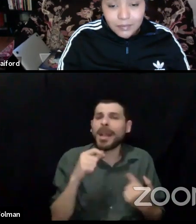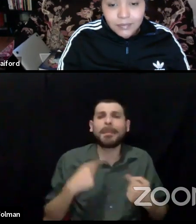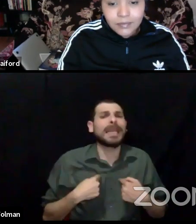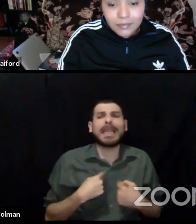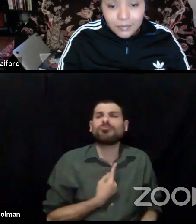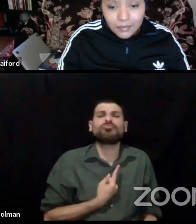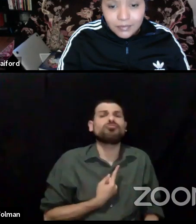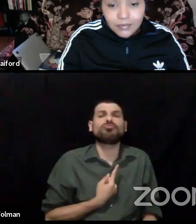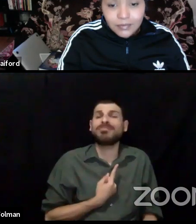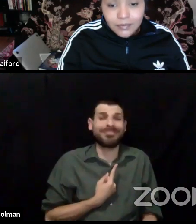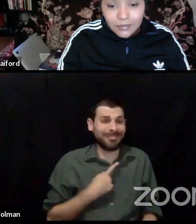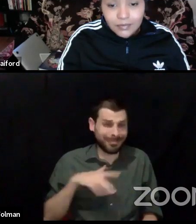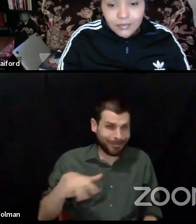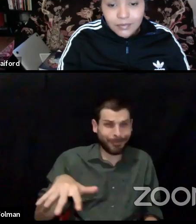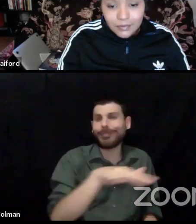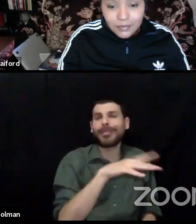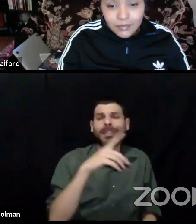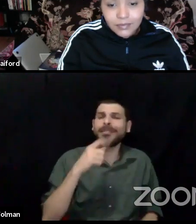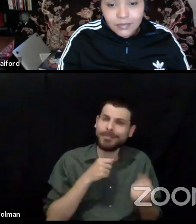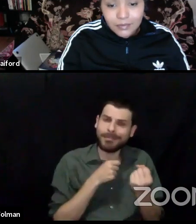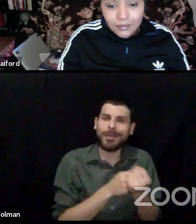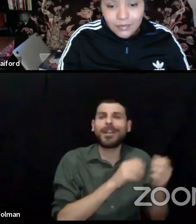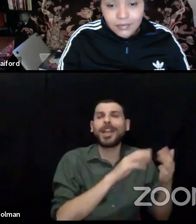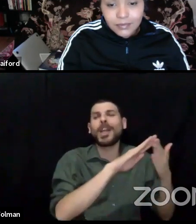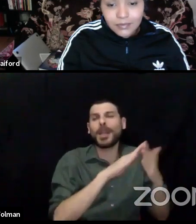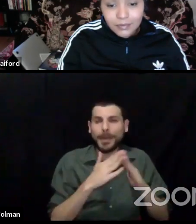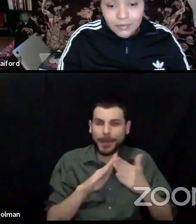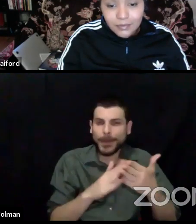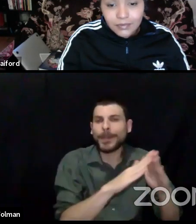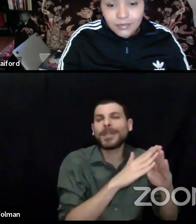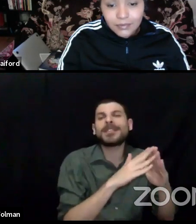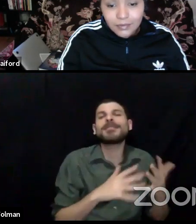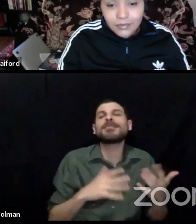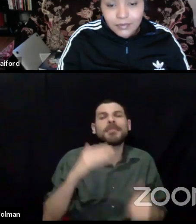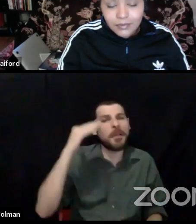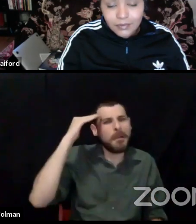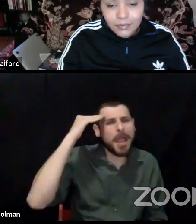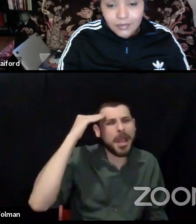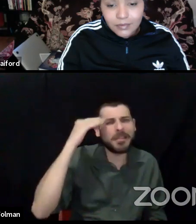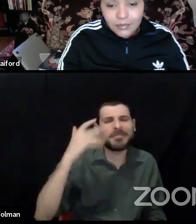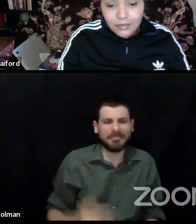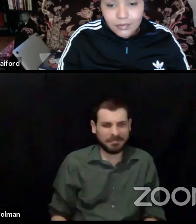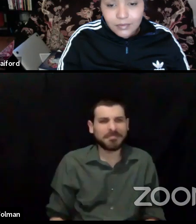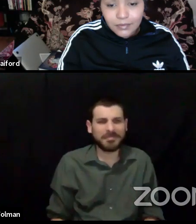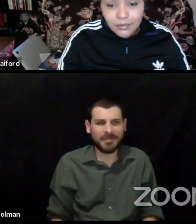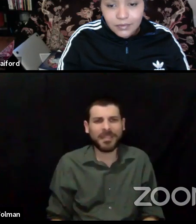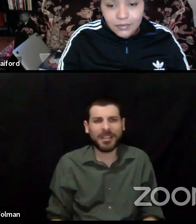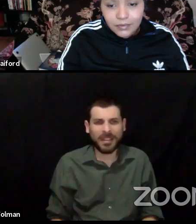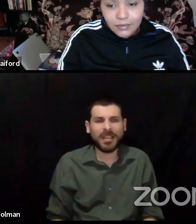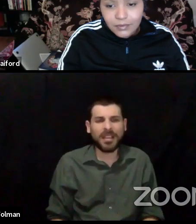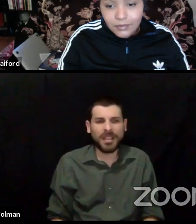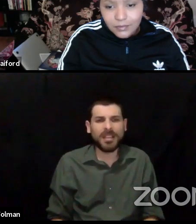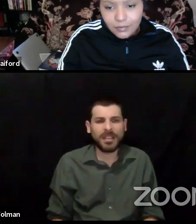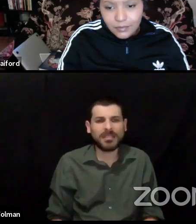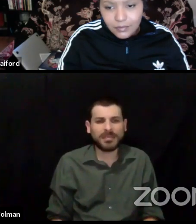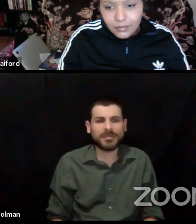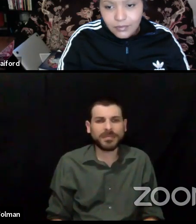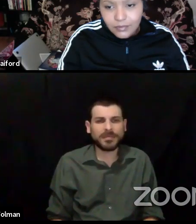that our community can thrive. It's so our consciousness and our awareness can be elevated, and so that we can operate at our